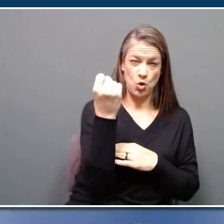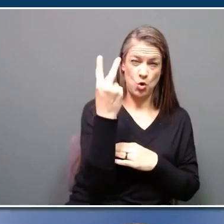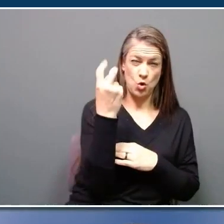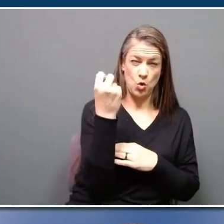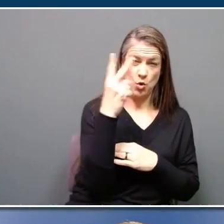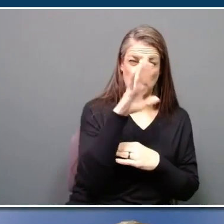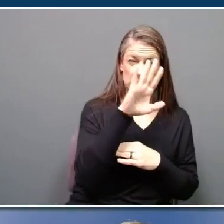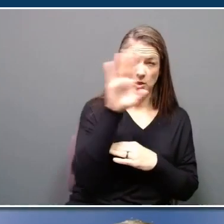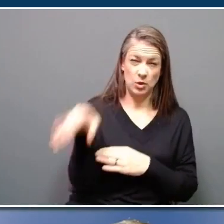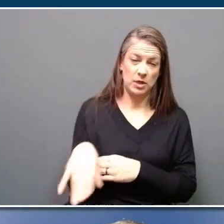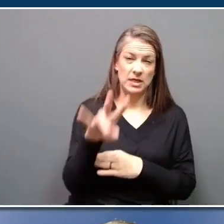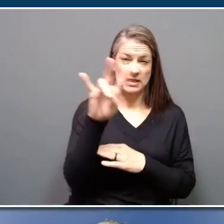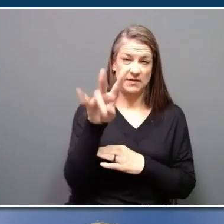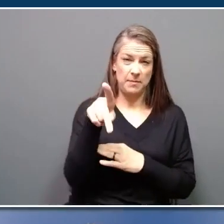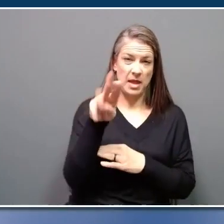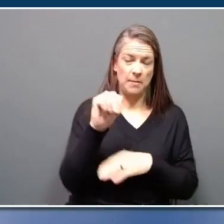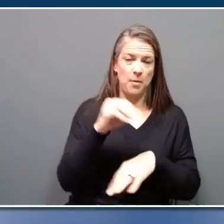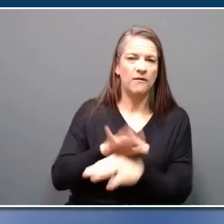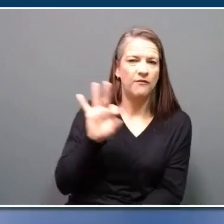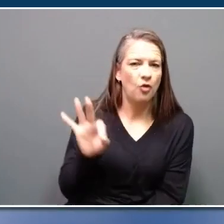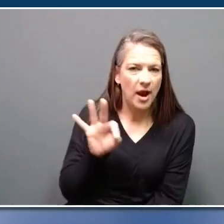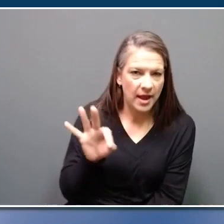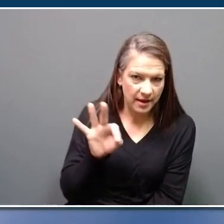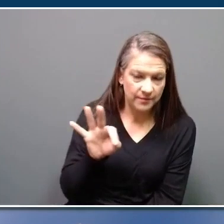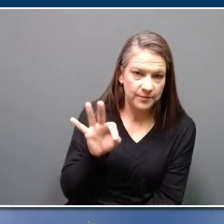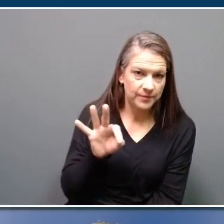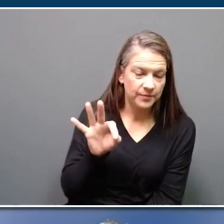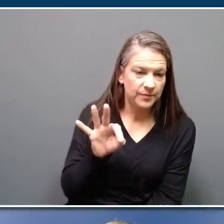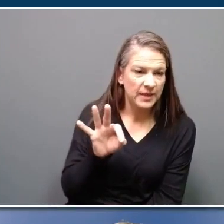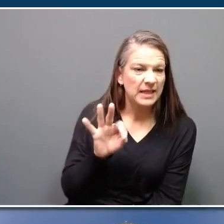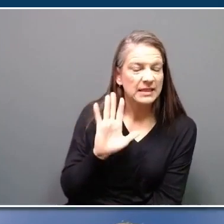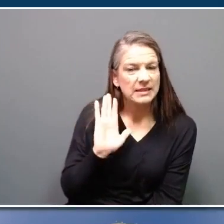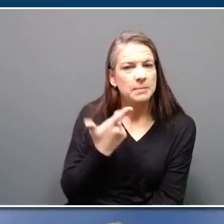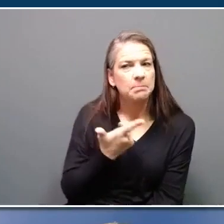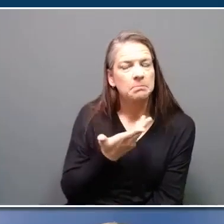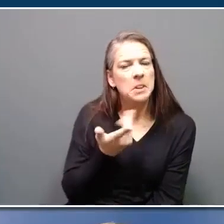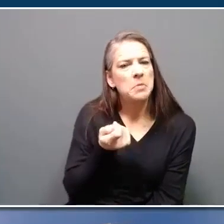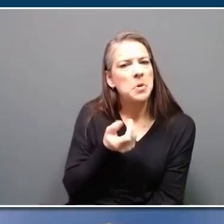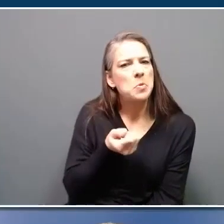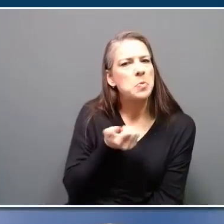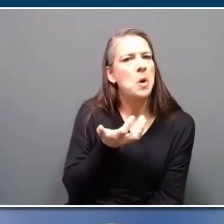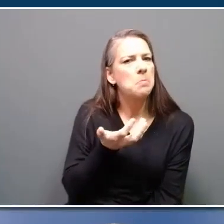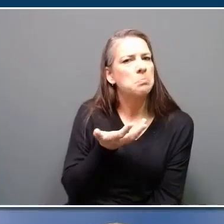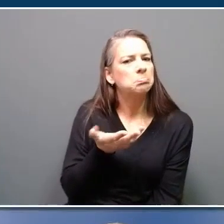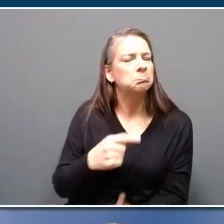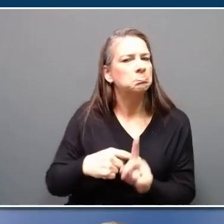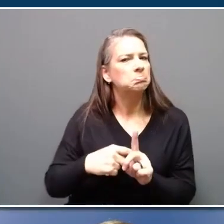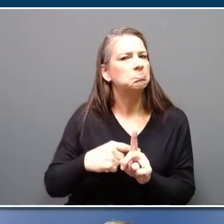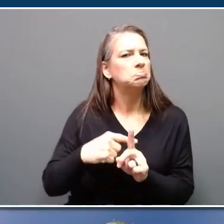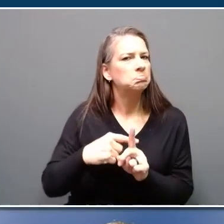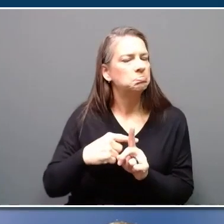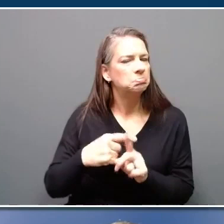p.m. Eastern on Friday. It's gotten a little bit warmer, so and we'll have we'll have Jim